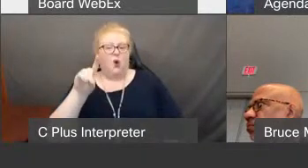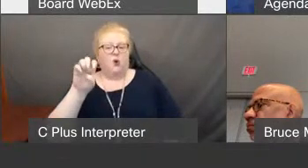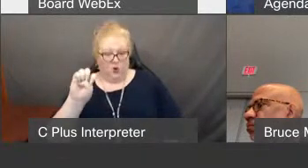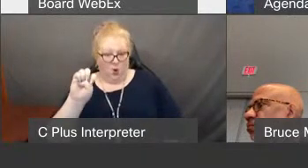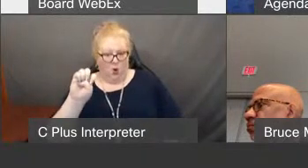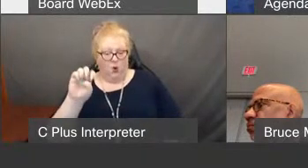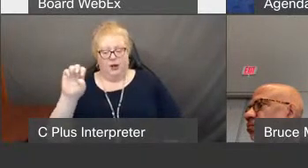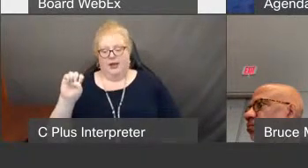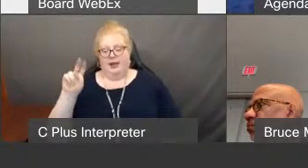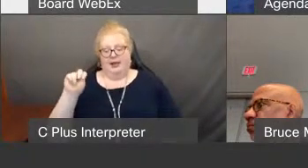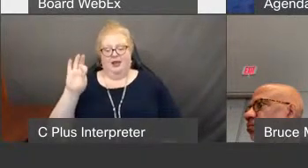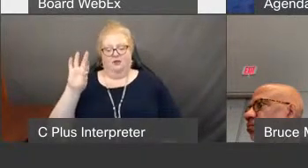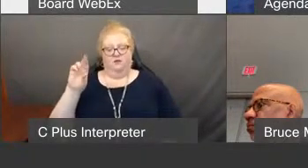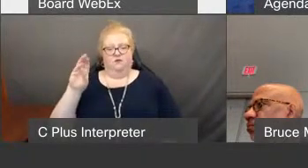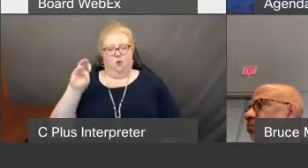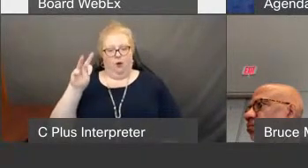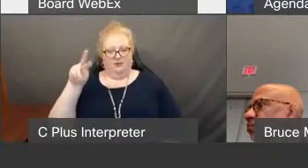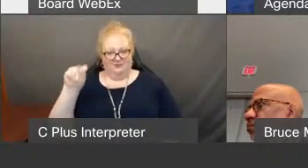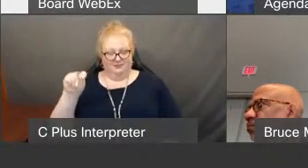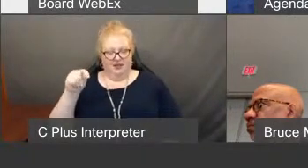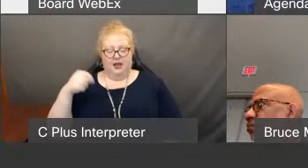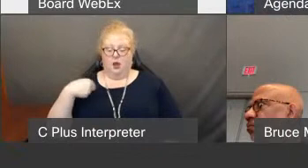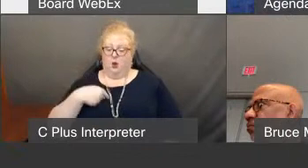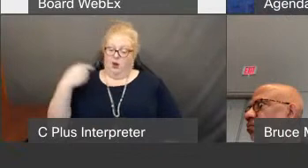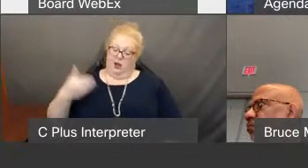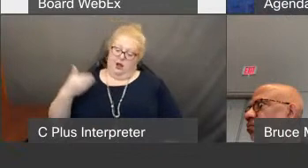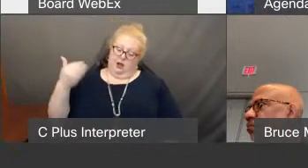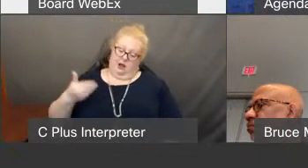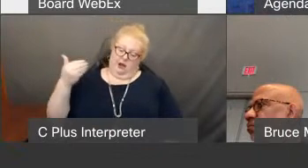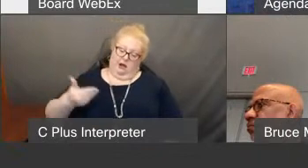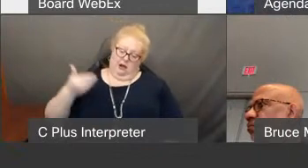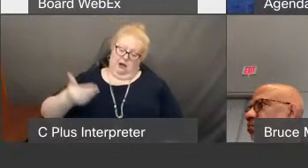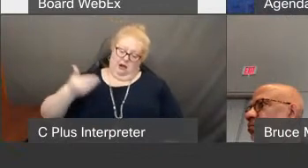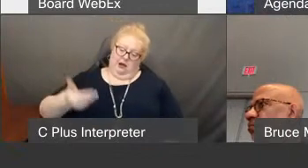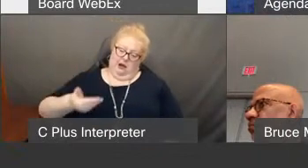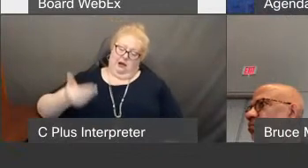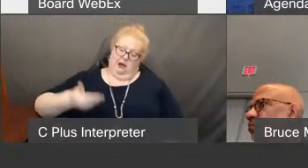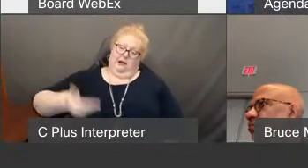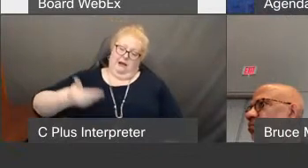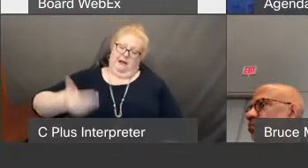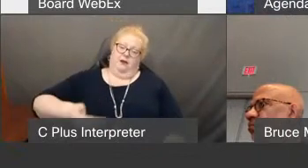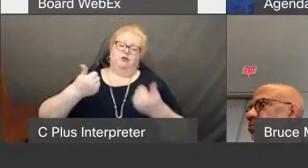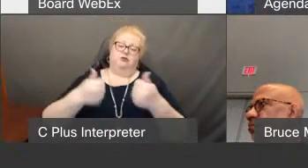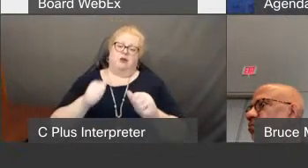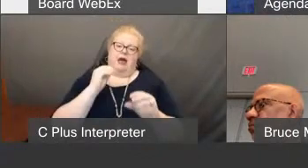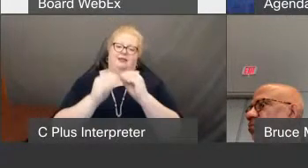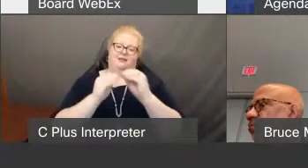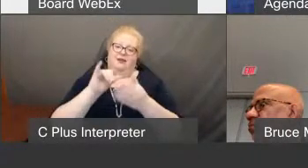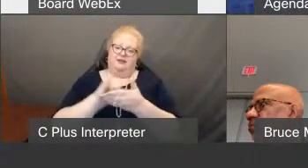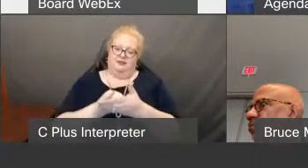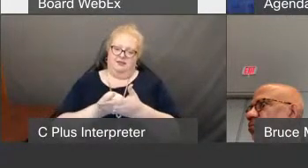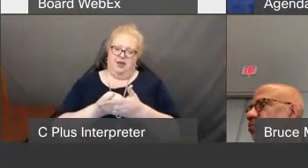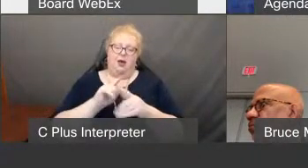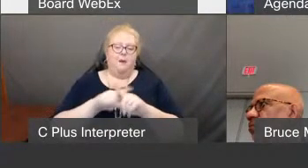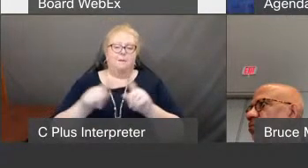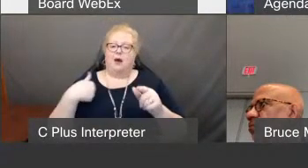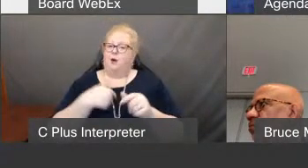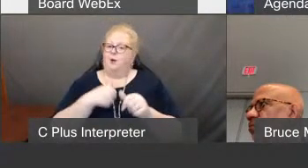have tried and tried and tried to fix code enforcement. But we continue, after all of these years, to